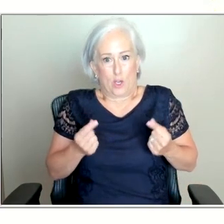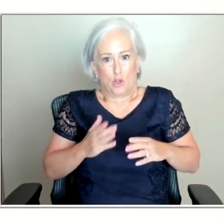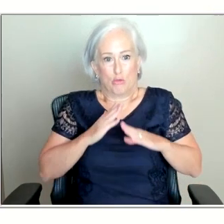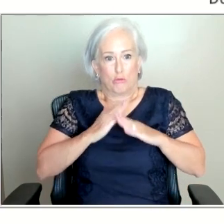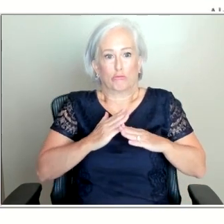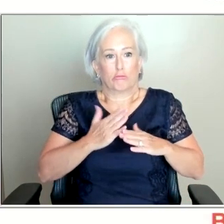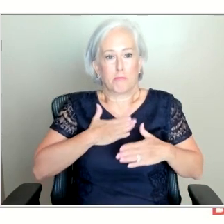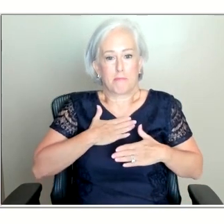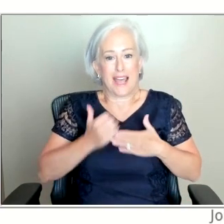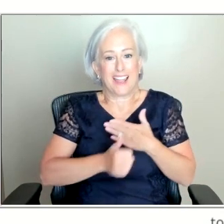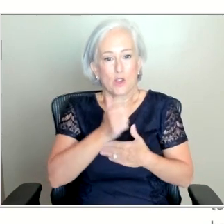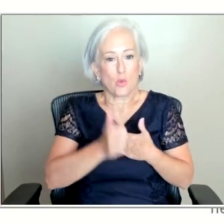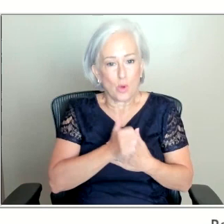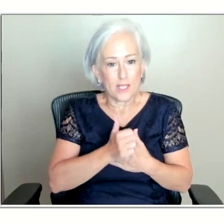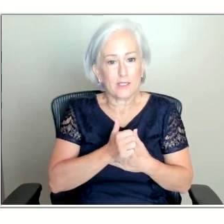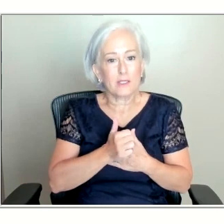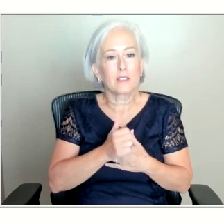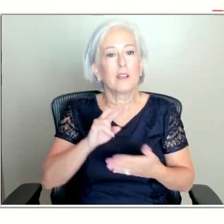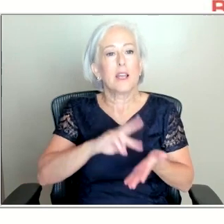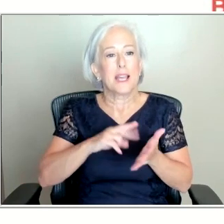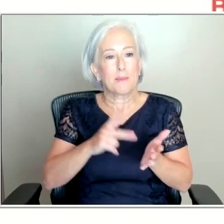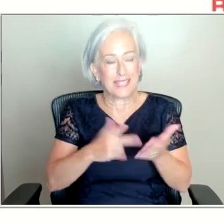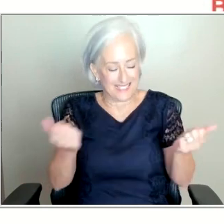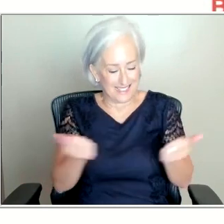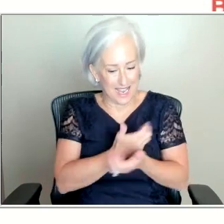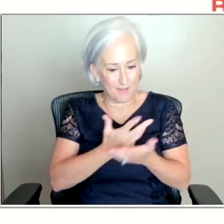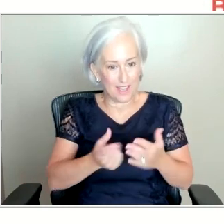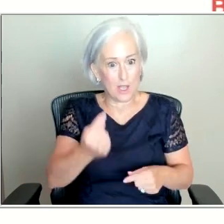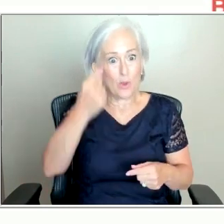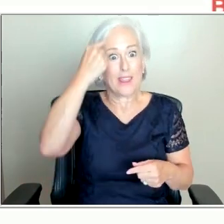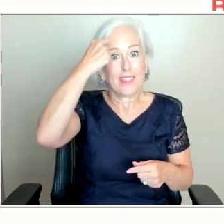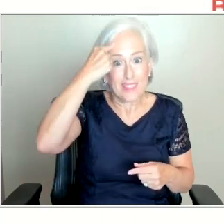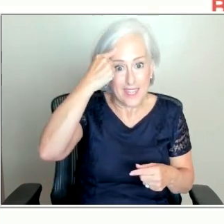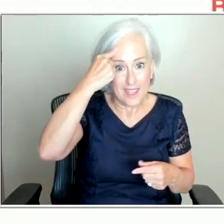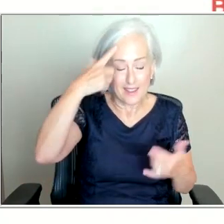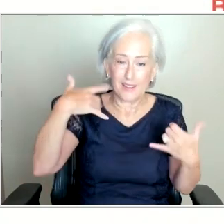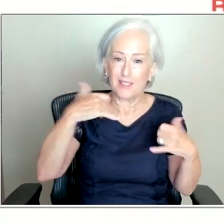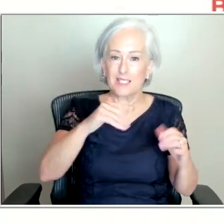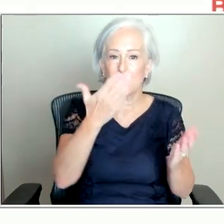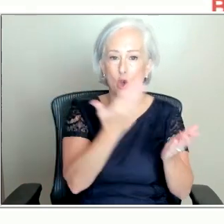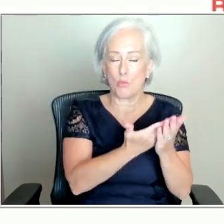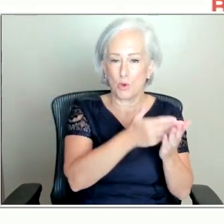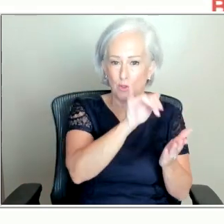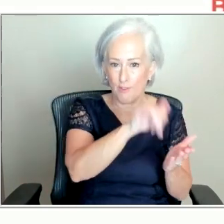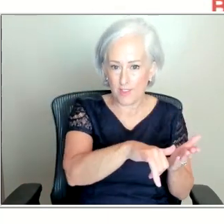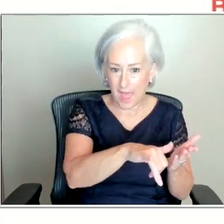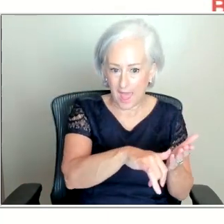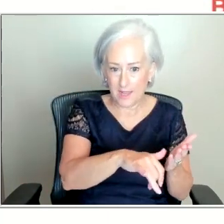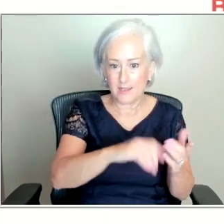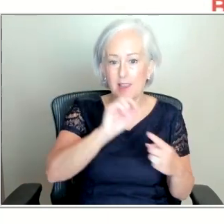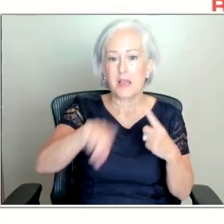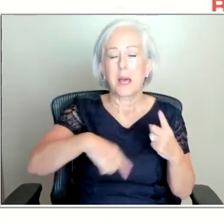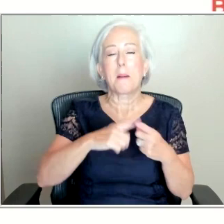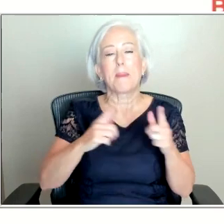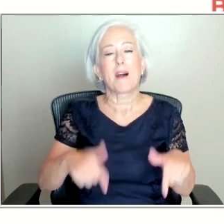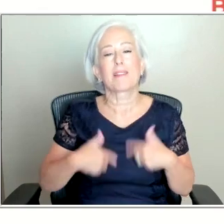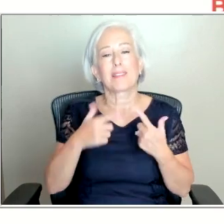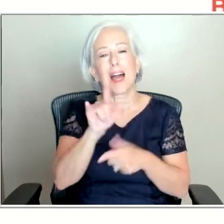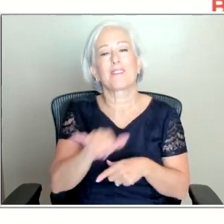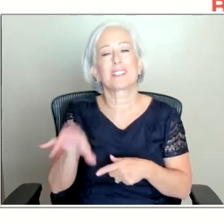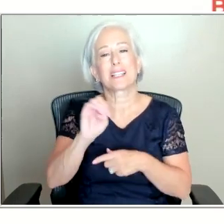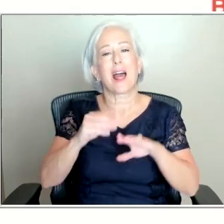that takes everything we believe, we're still proving some of it, but everything we believe about our lifestyle. So